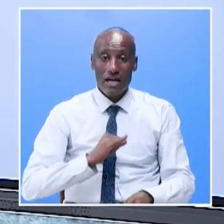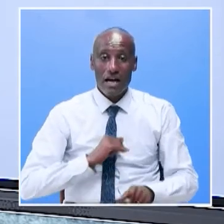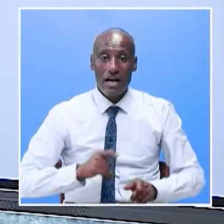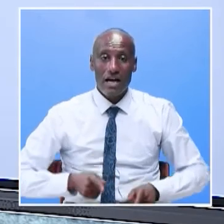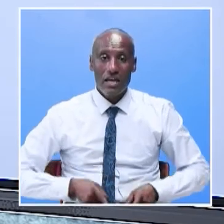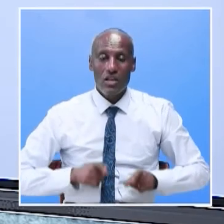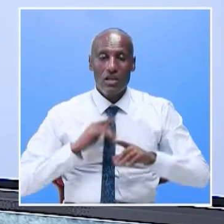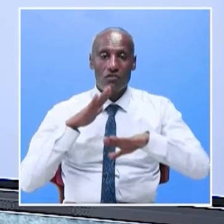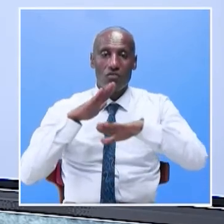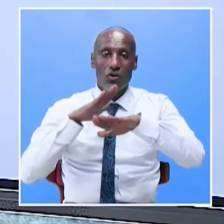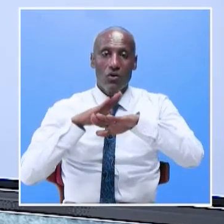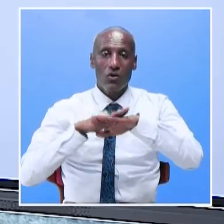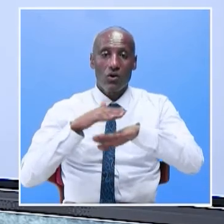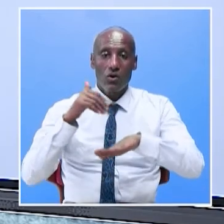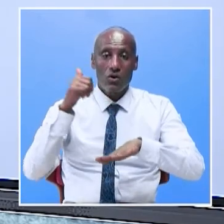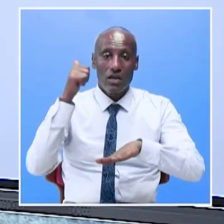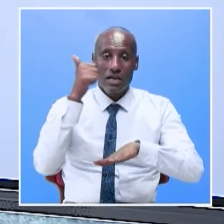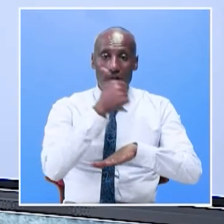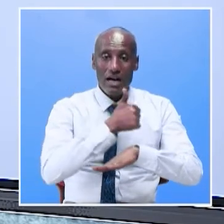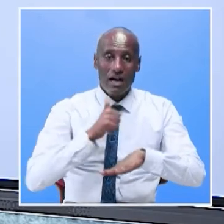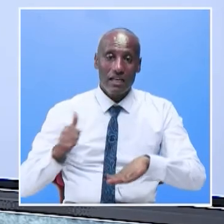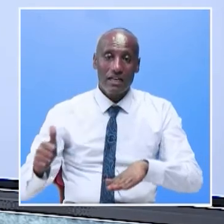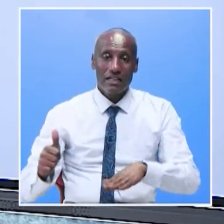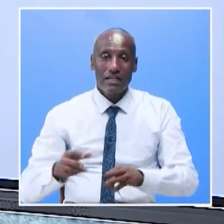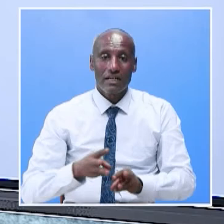Arada Street. It's like not specifically Arada,